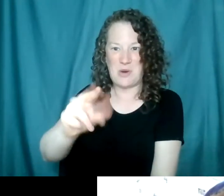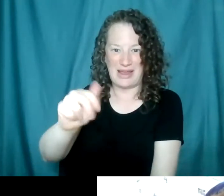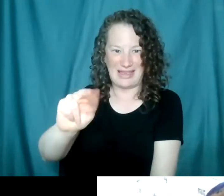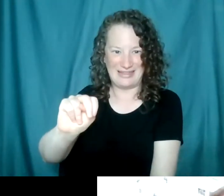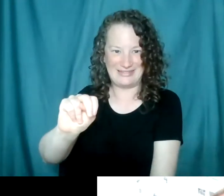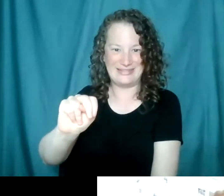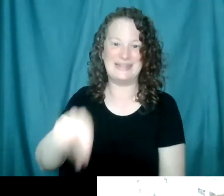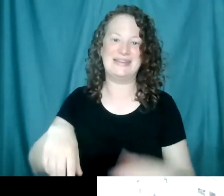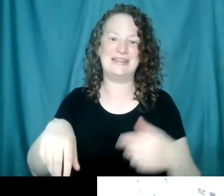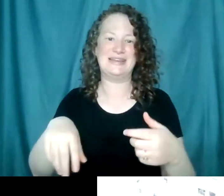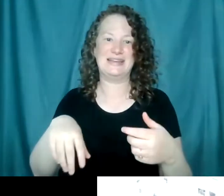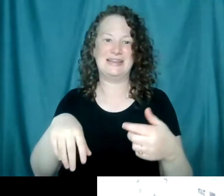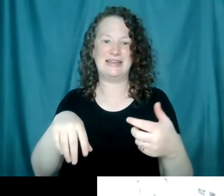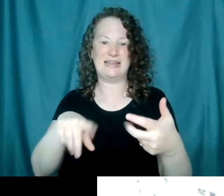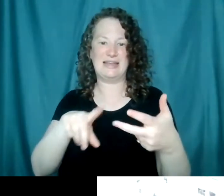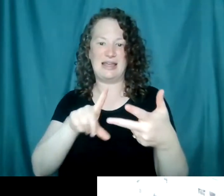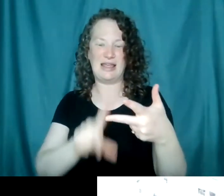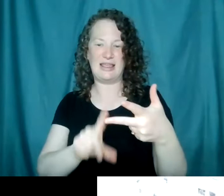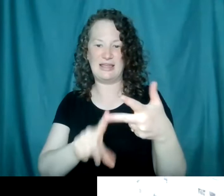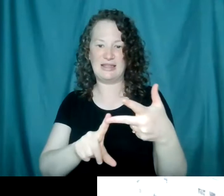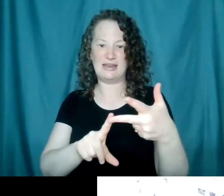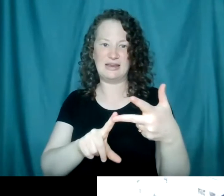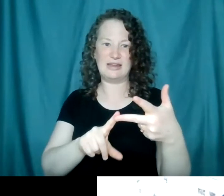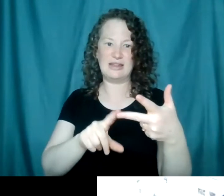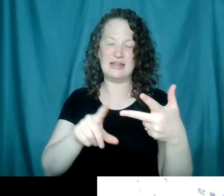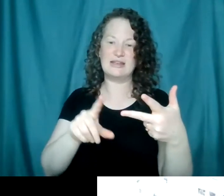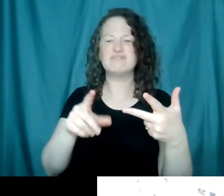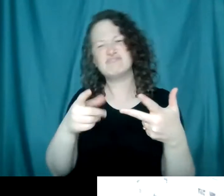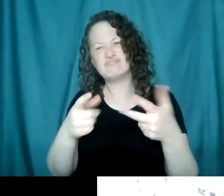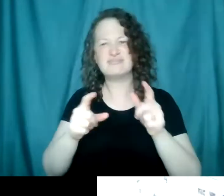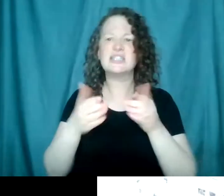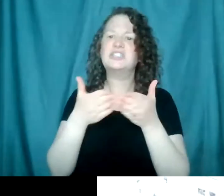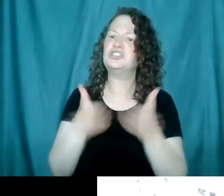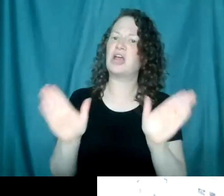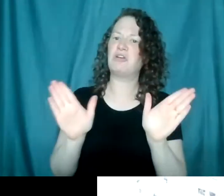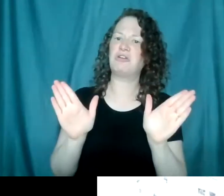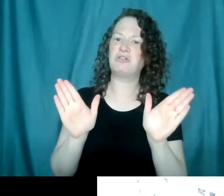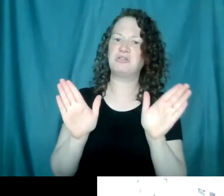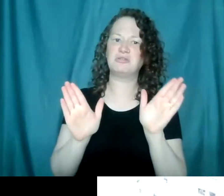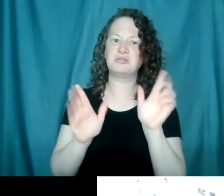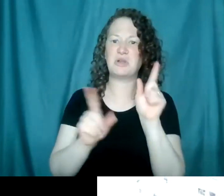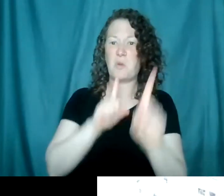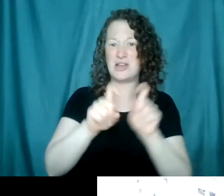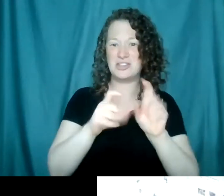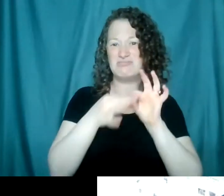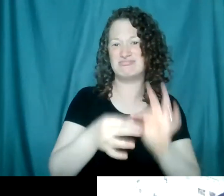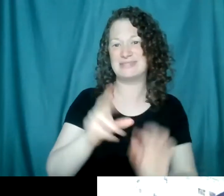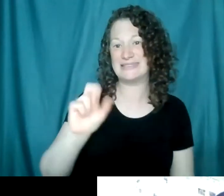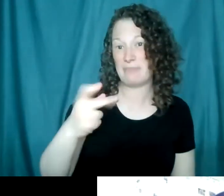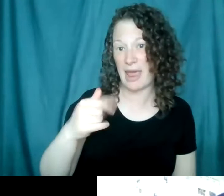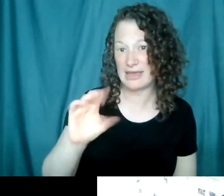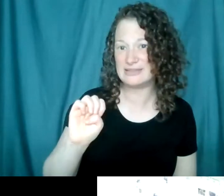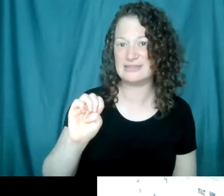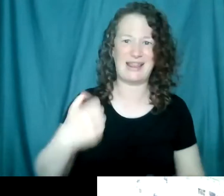Know. Then finally, we have questions that are sort of just generally about space and life